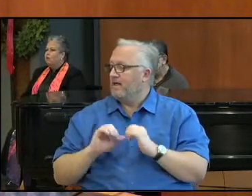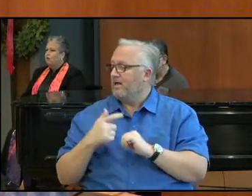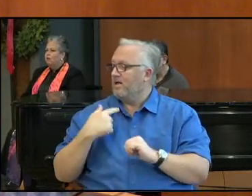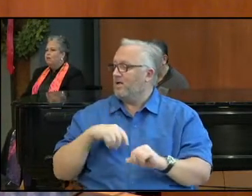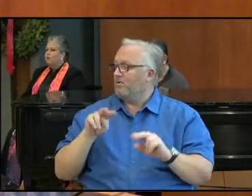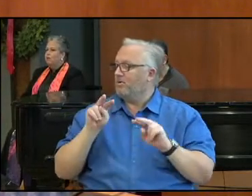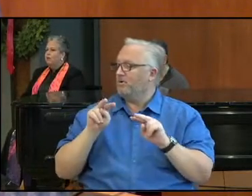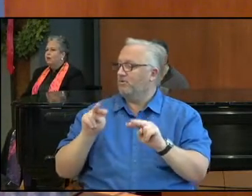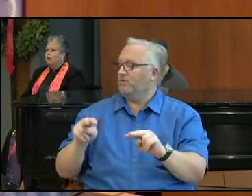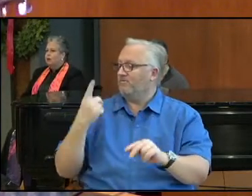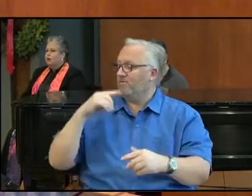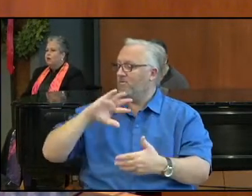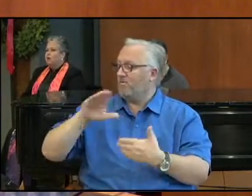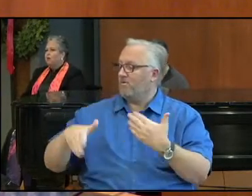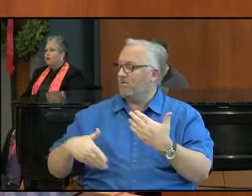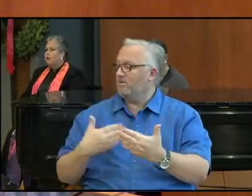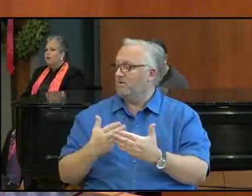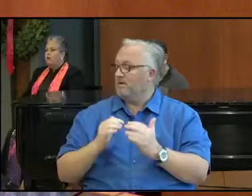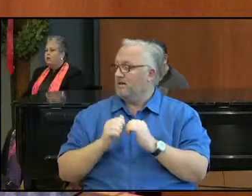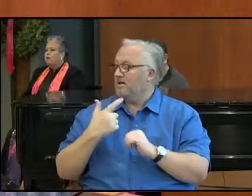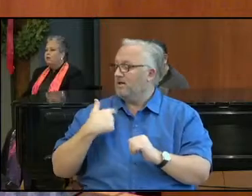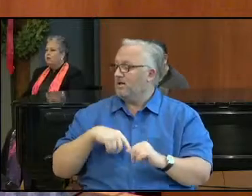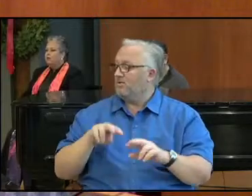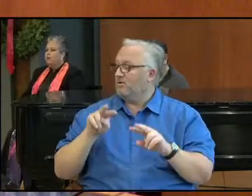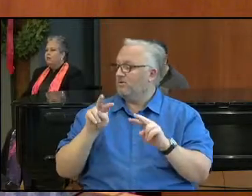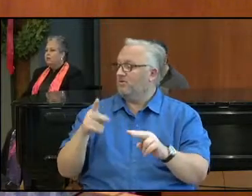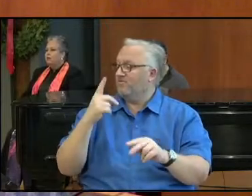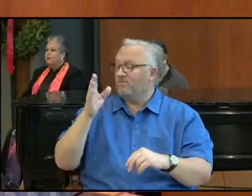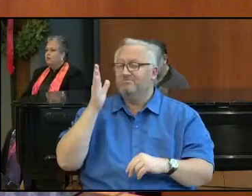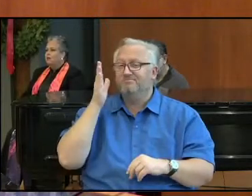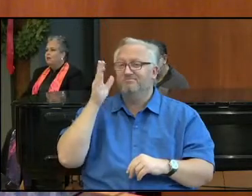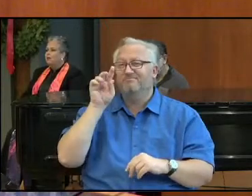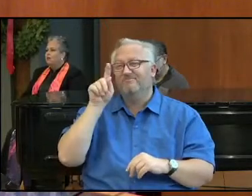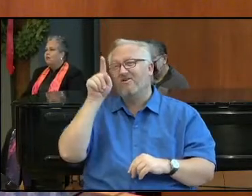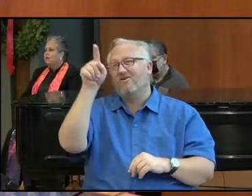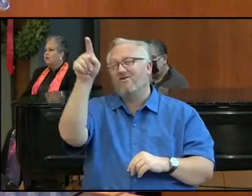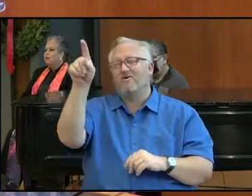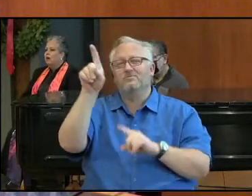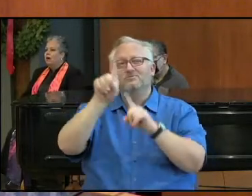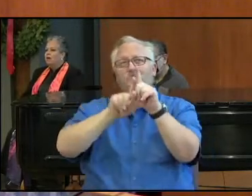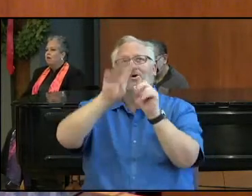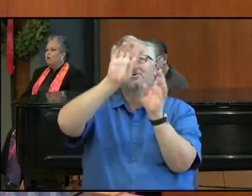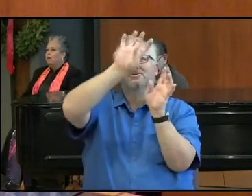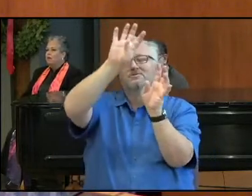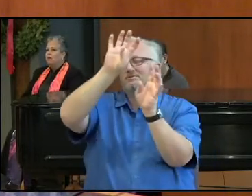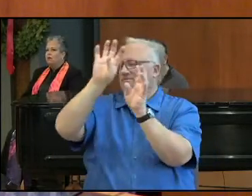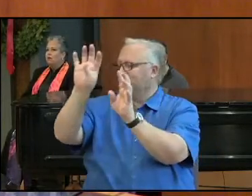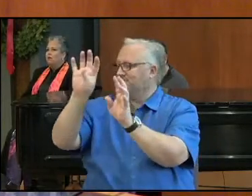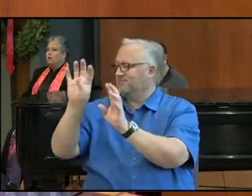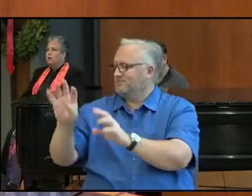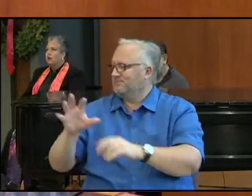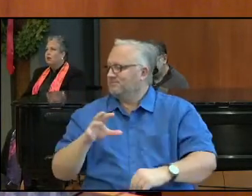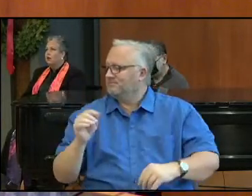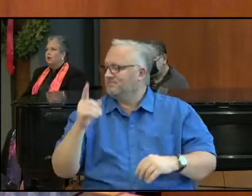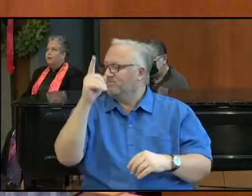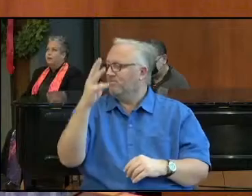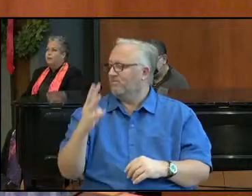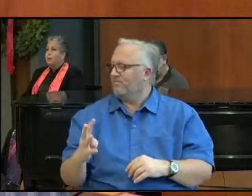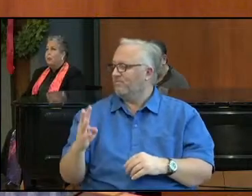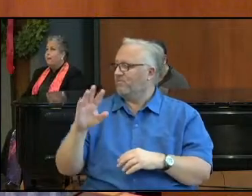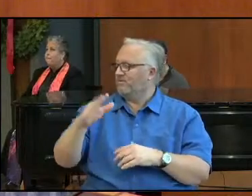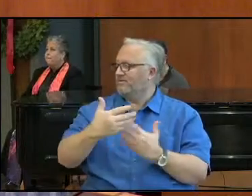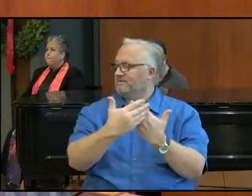all. The way we look to a distant constellation that's dying in a corner of the sky.